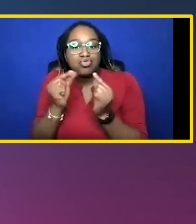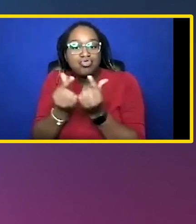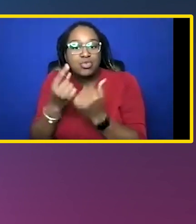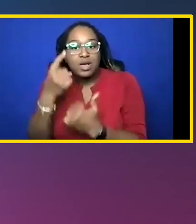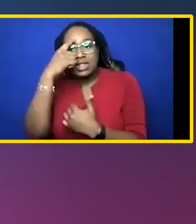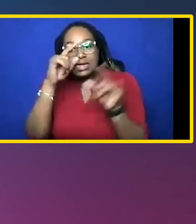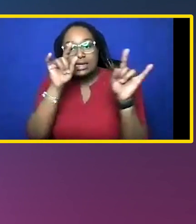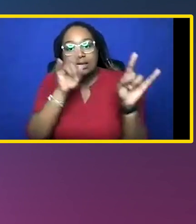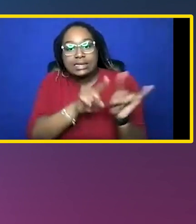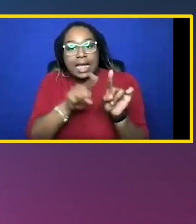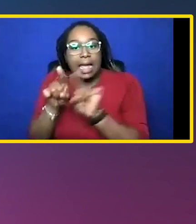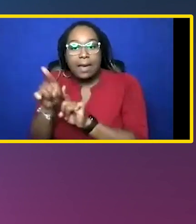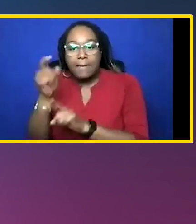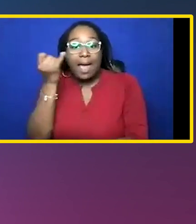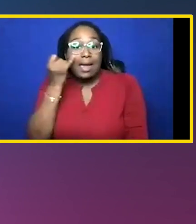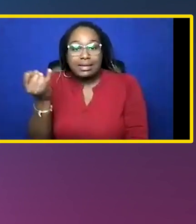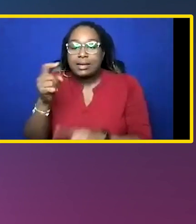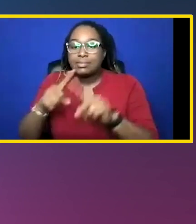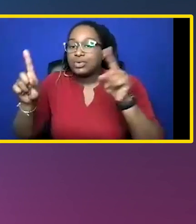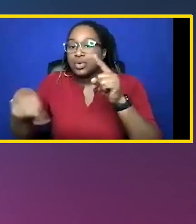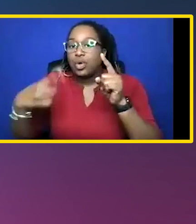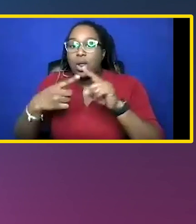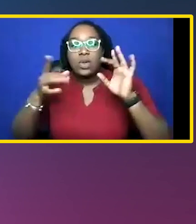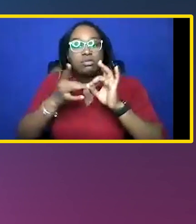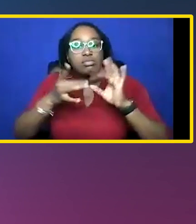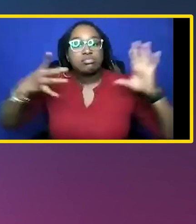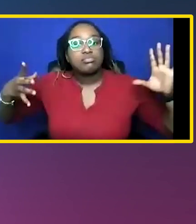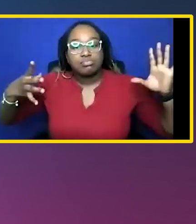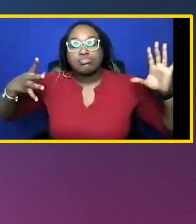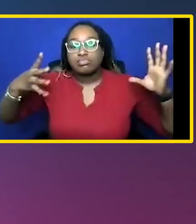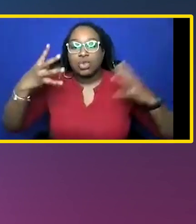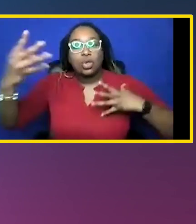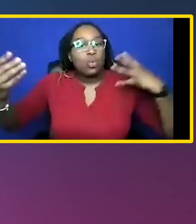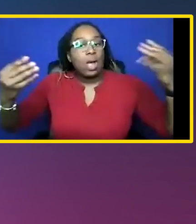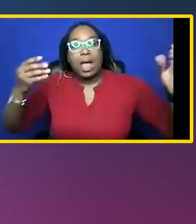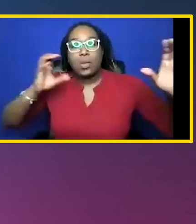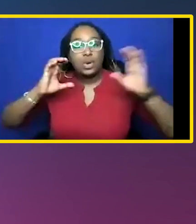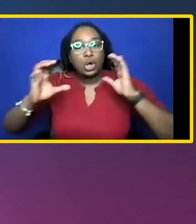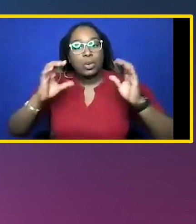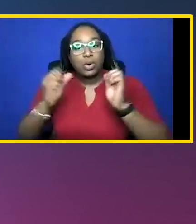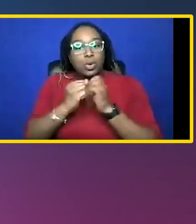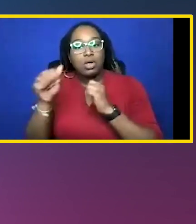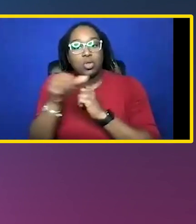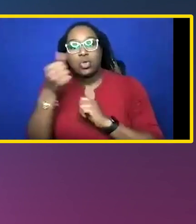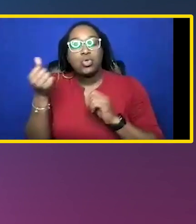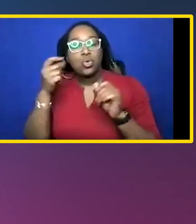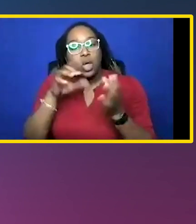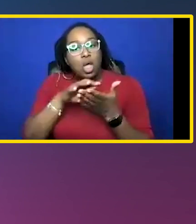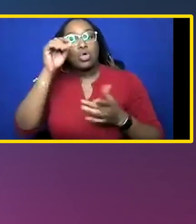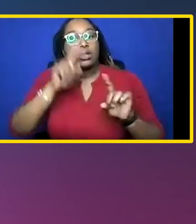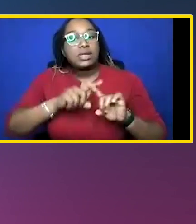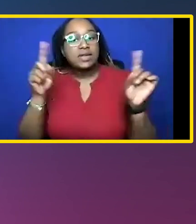idea. But really, once we escape and we go out and we communicate with others, we learn the difference and